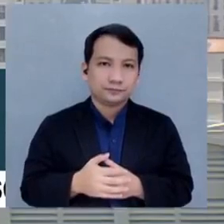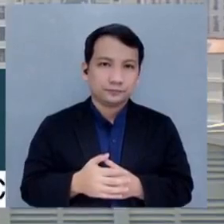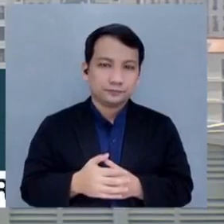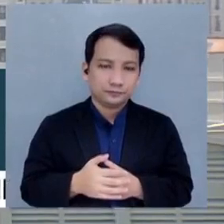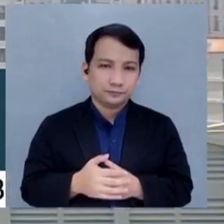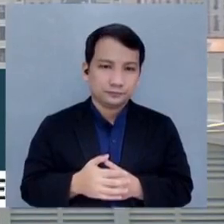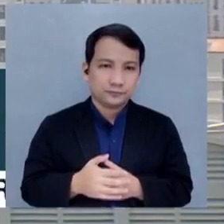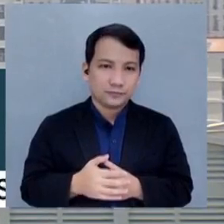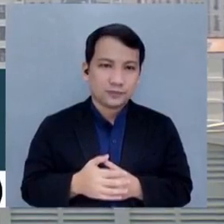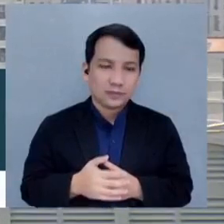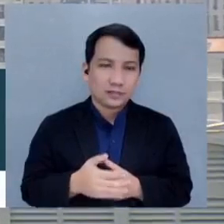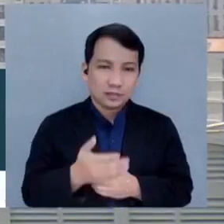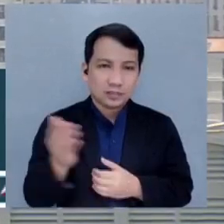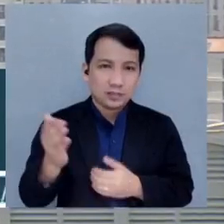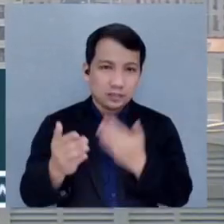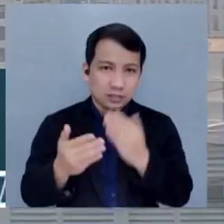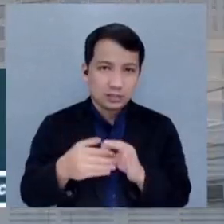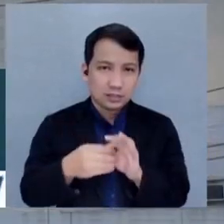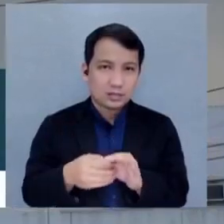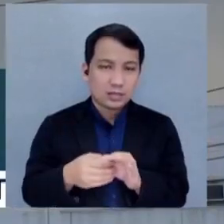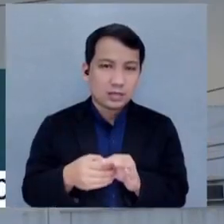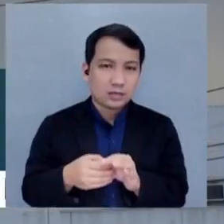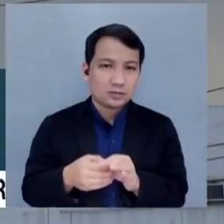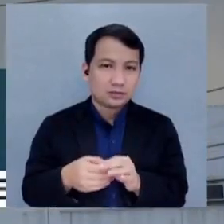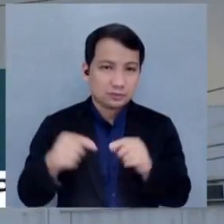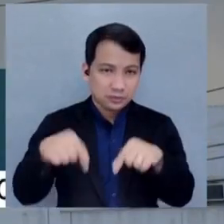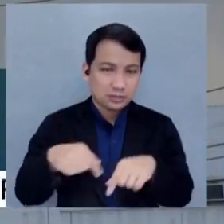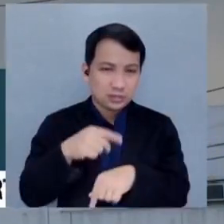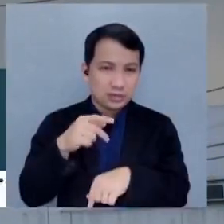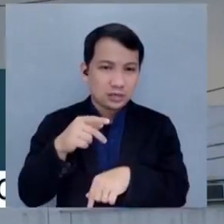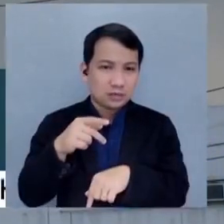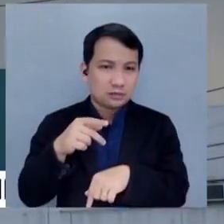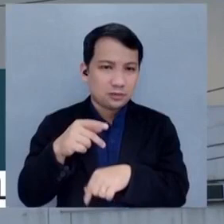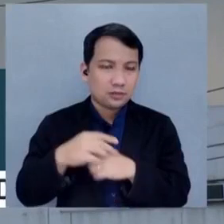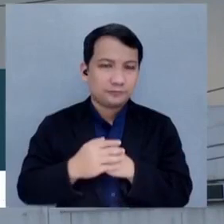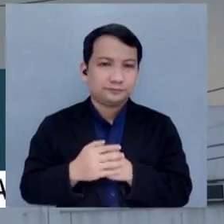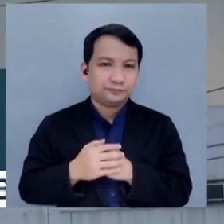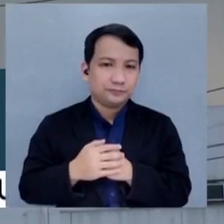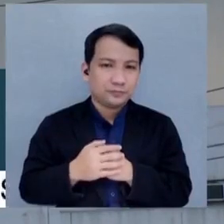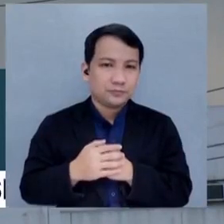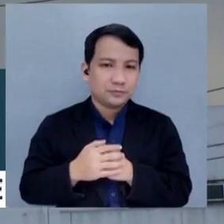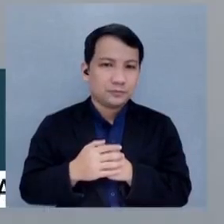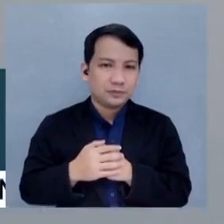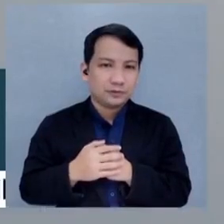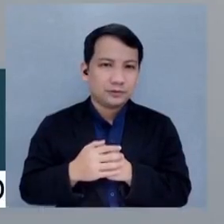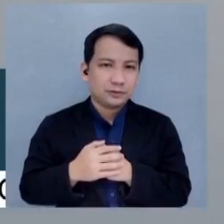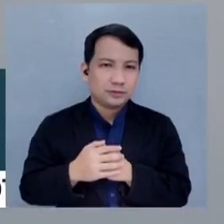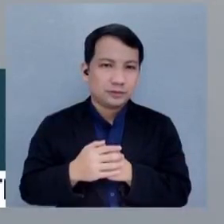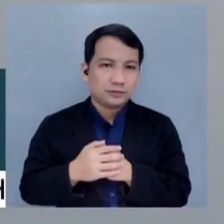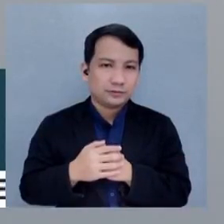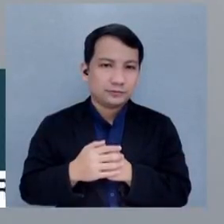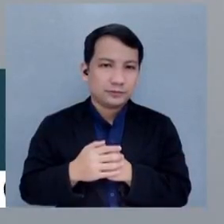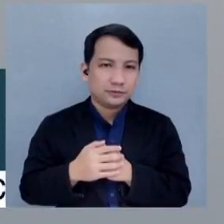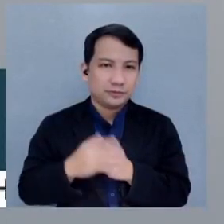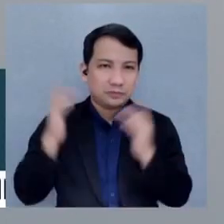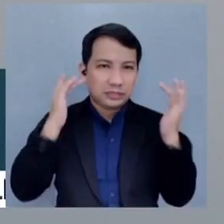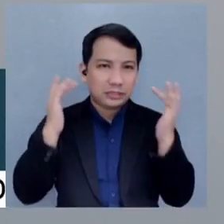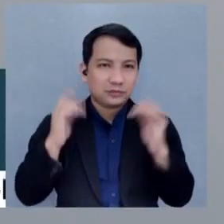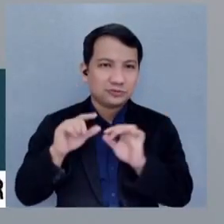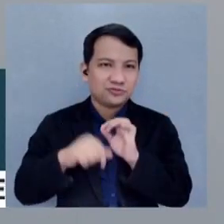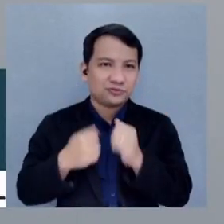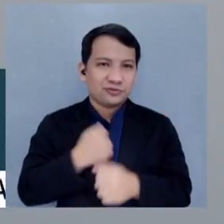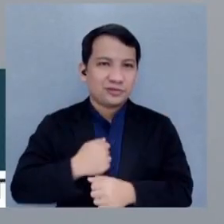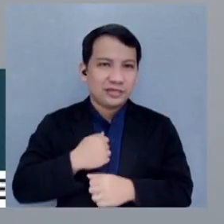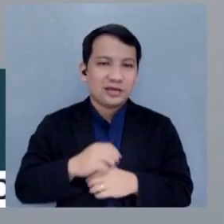meanwhile, will expand their presence in the country, like private equity firm KKR, which will invest $400 million more